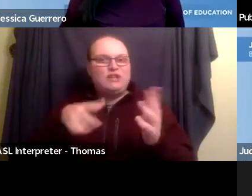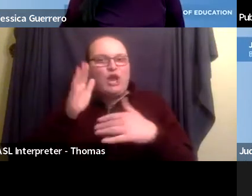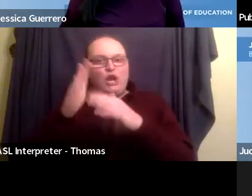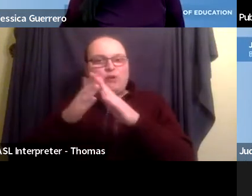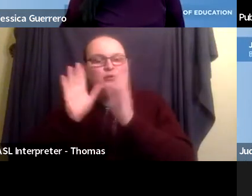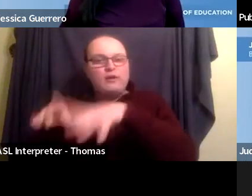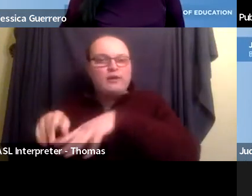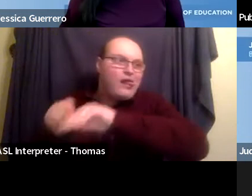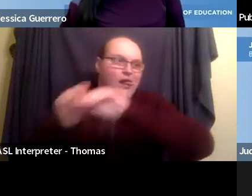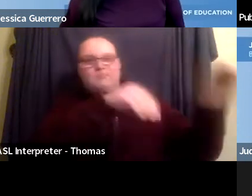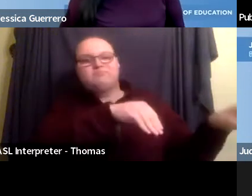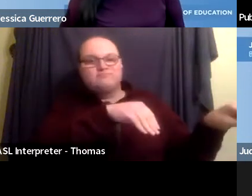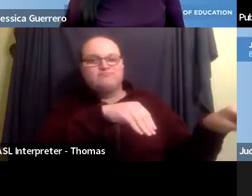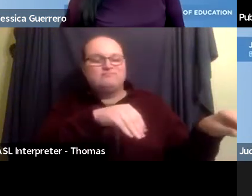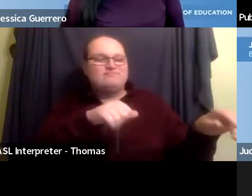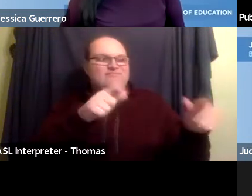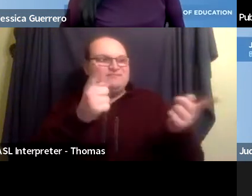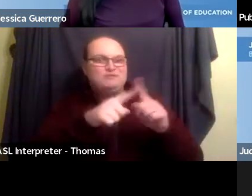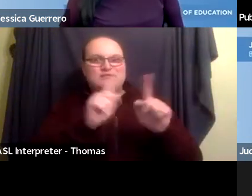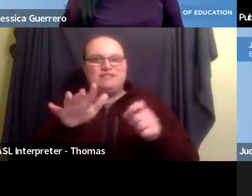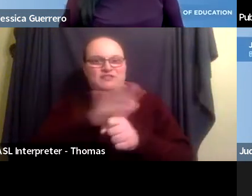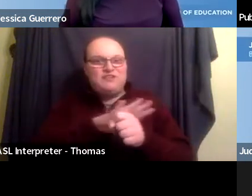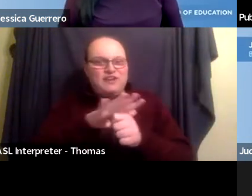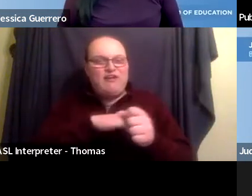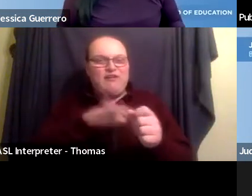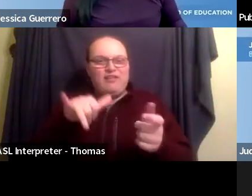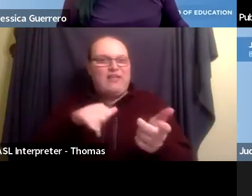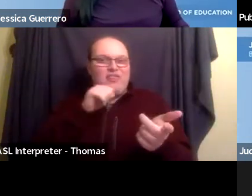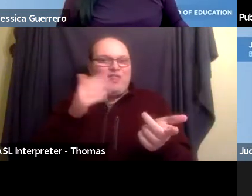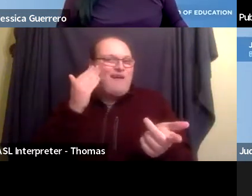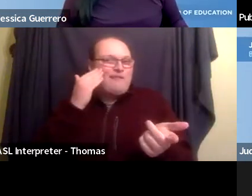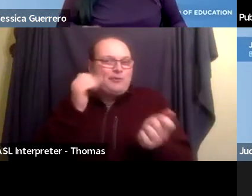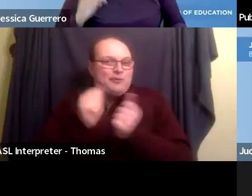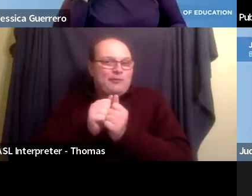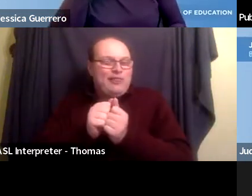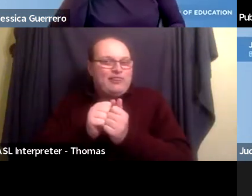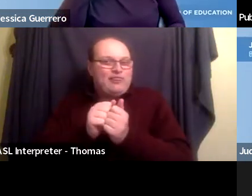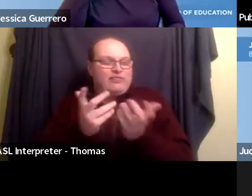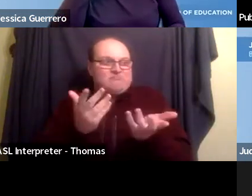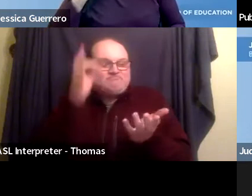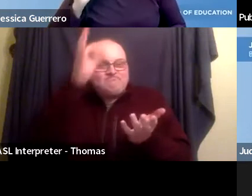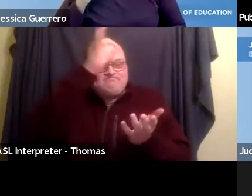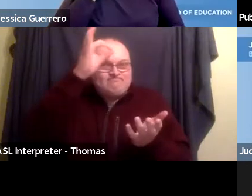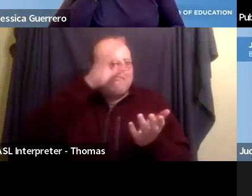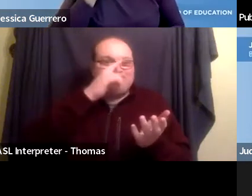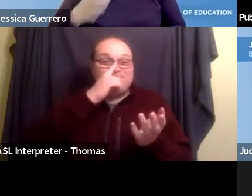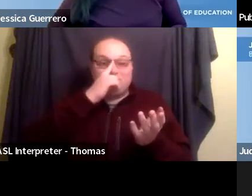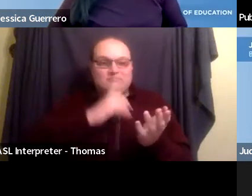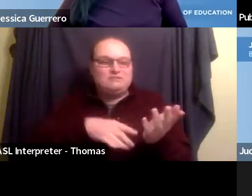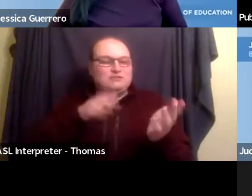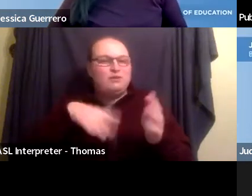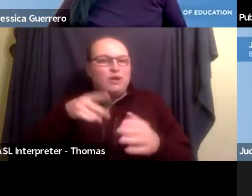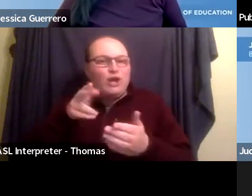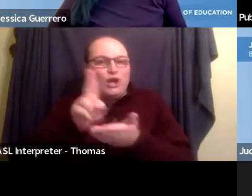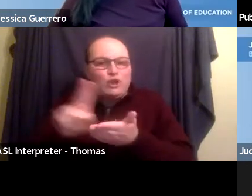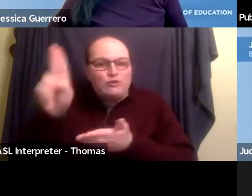community into an area that they are not familiar with. They are on the east side of the University